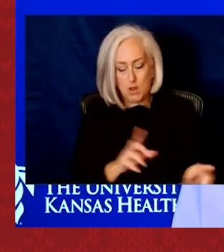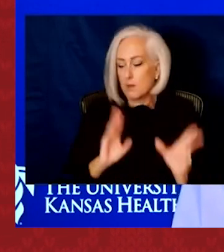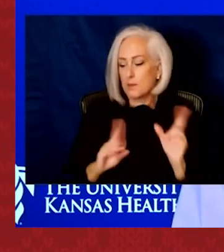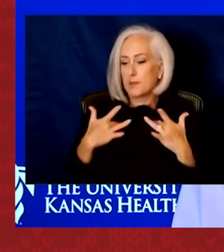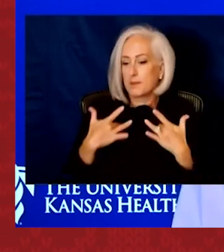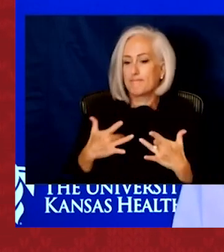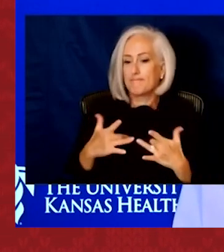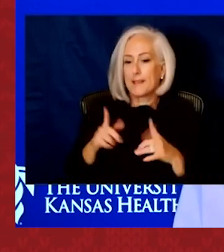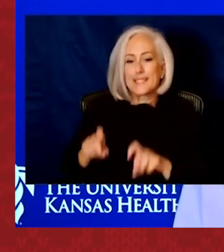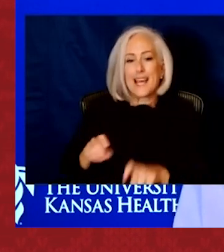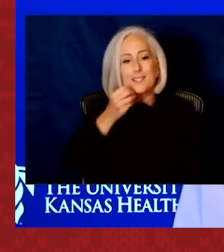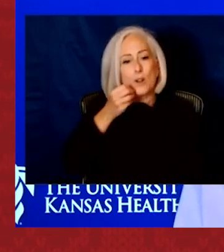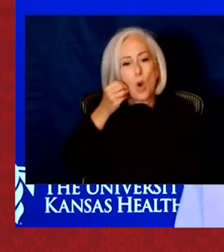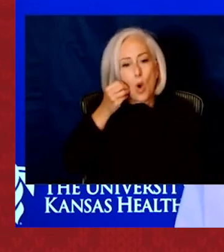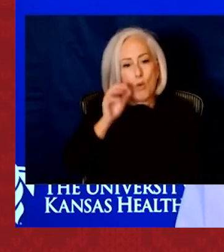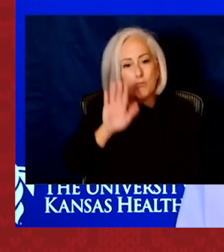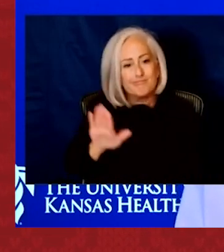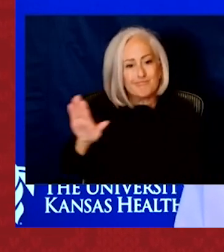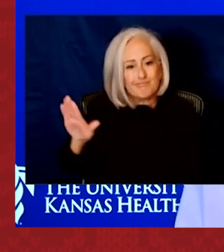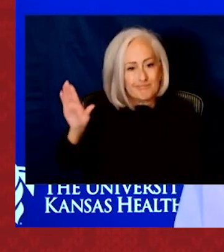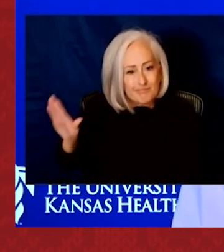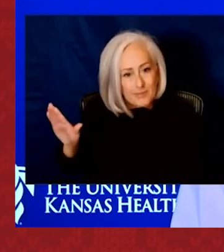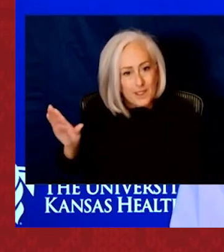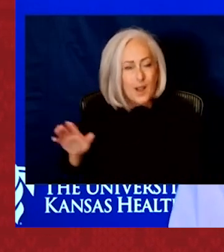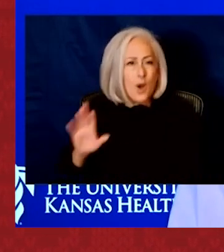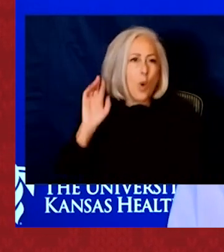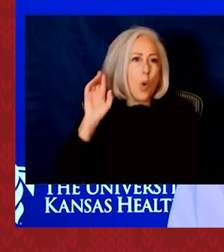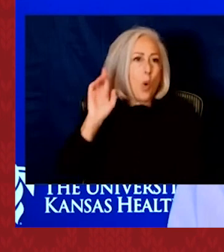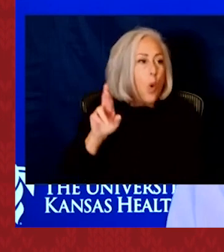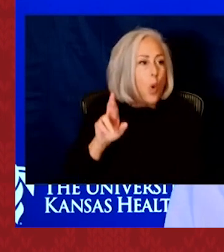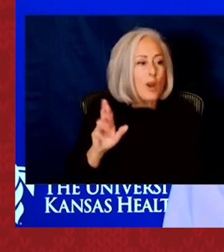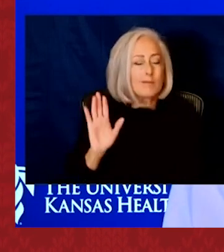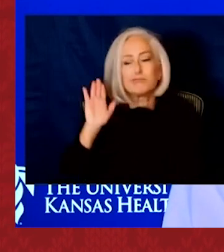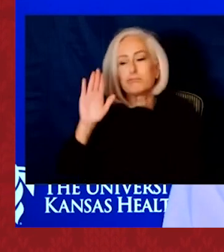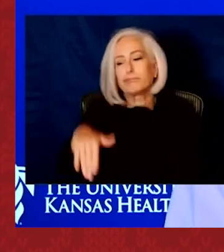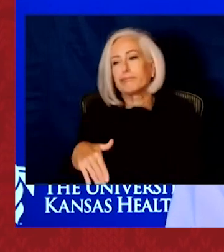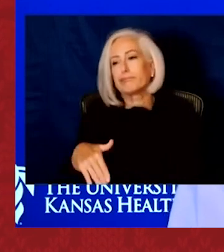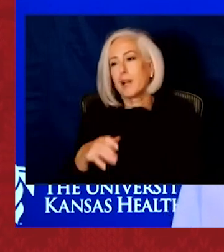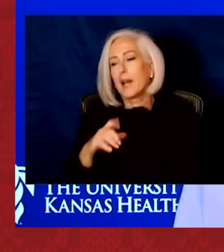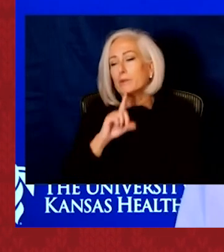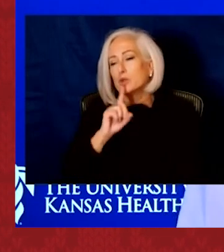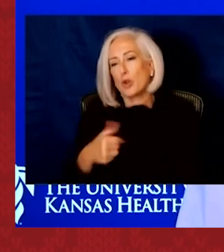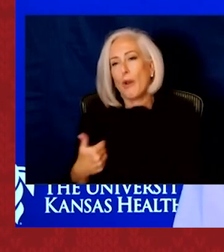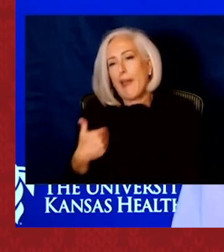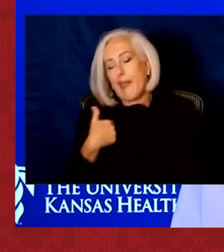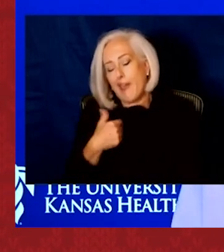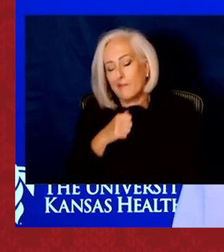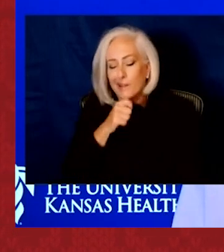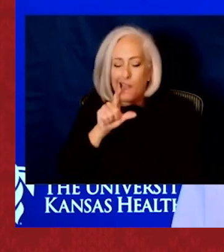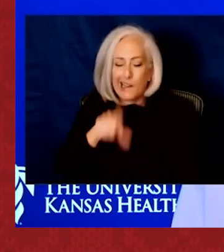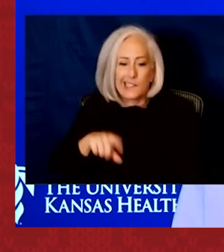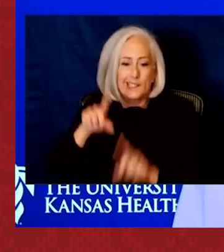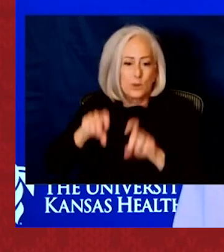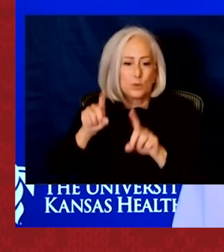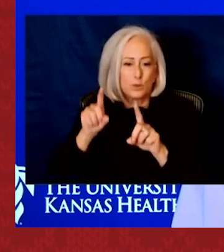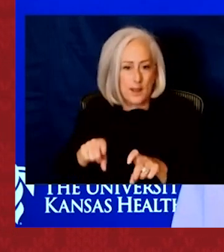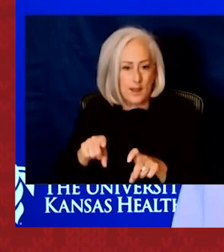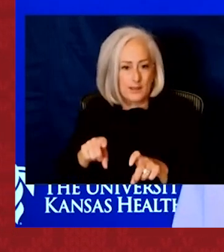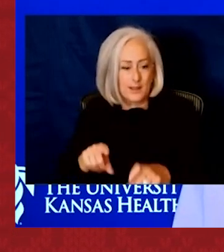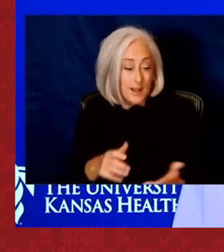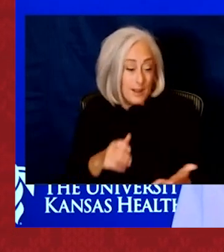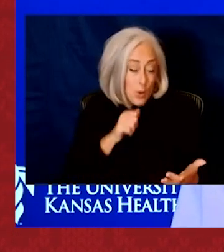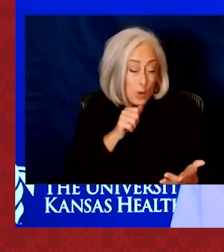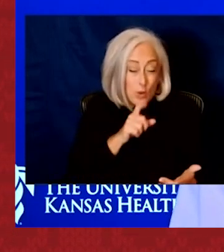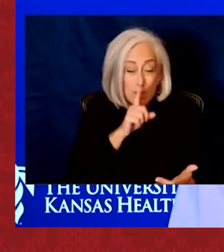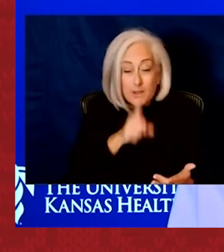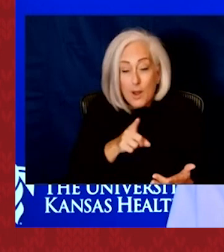aren't testing because they know they've been exposed and probably assume they have it as well. And so, we're not getting an accurate idea of cases, but